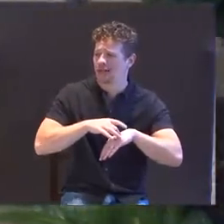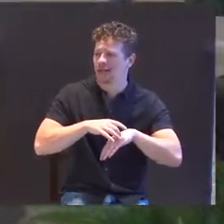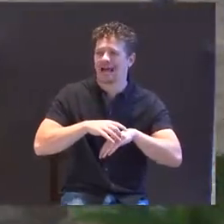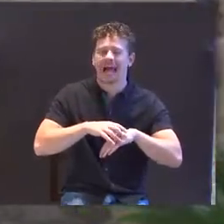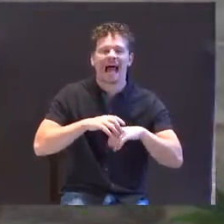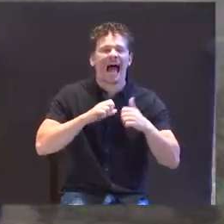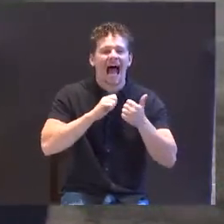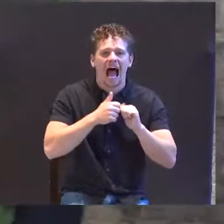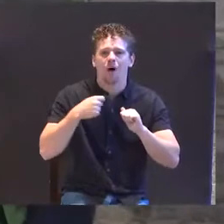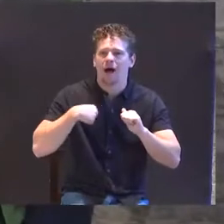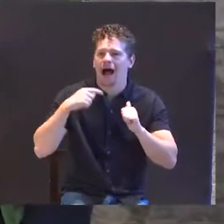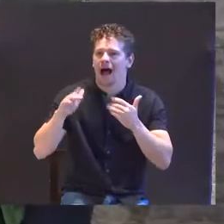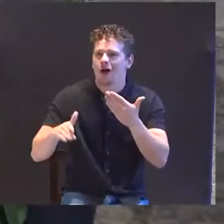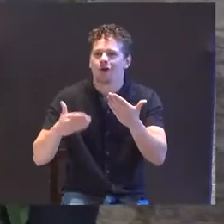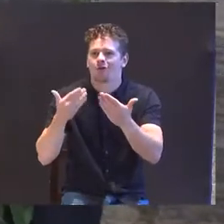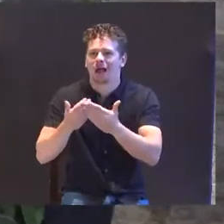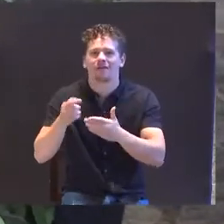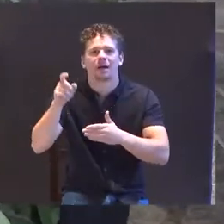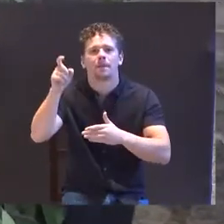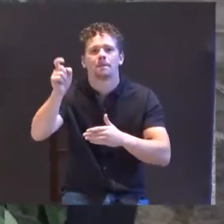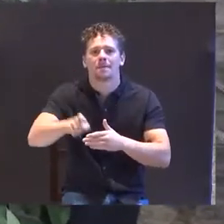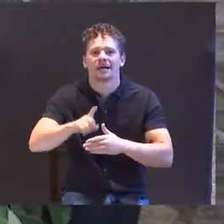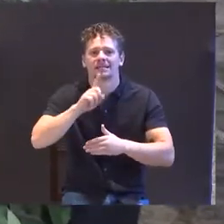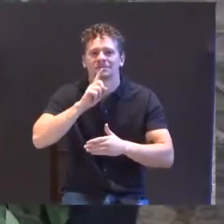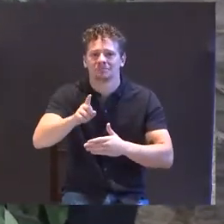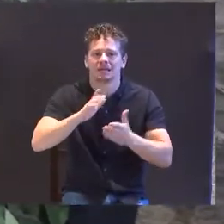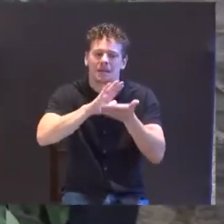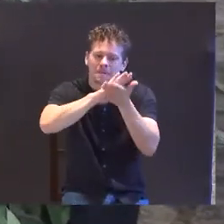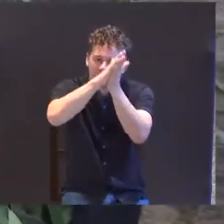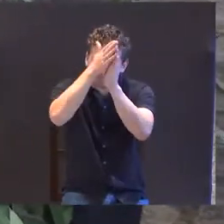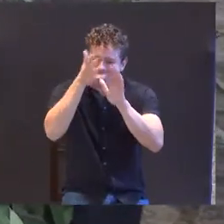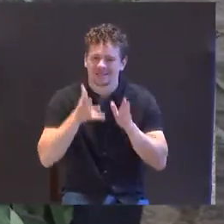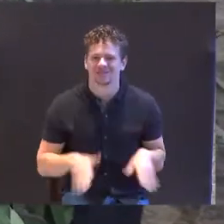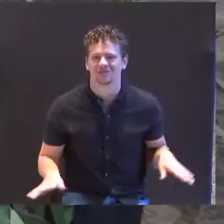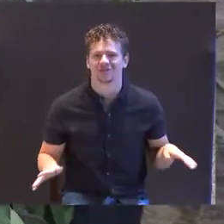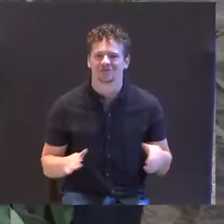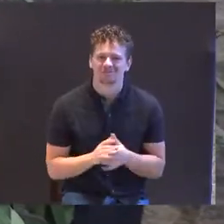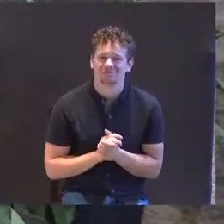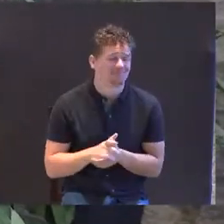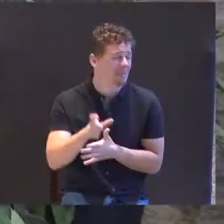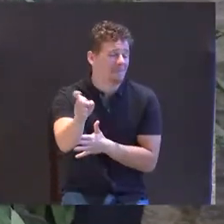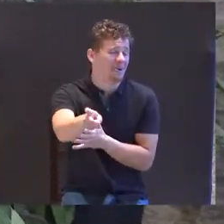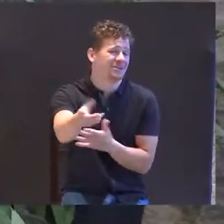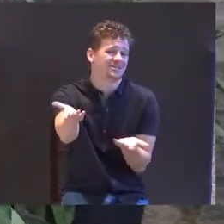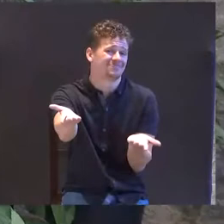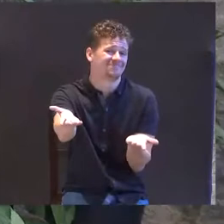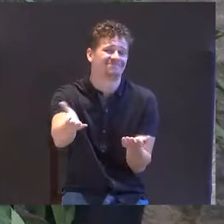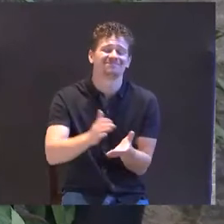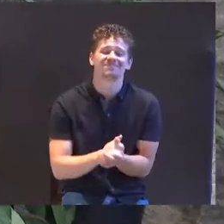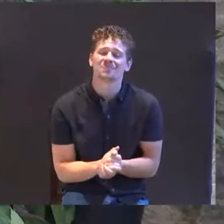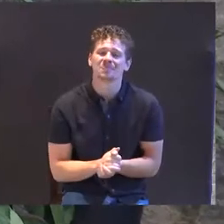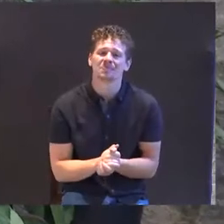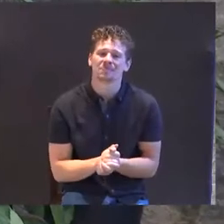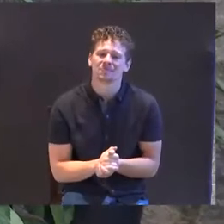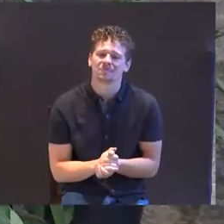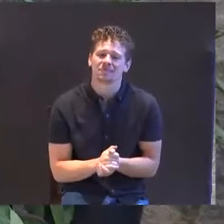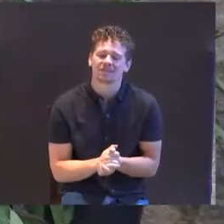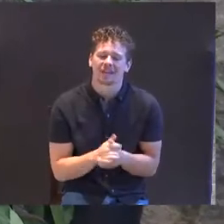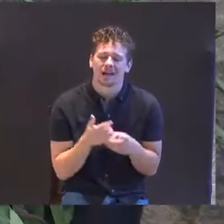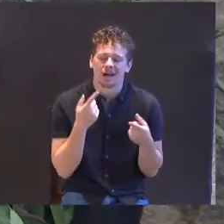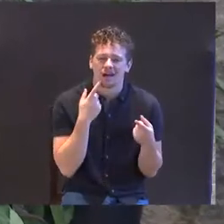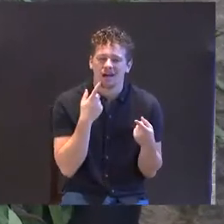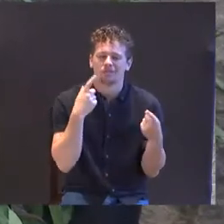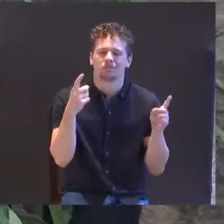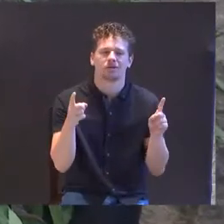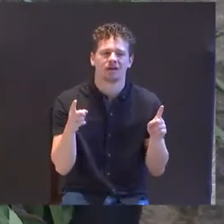there must be peaceful. It must be peaceful. So all of a sudden it's like, okay, that clenching in